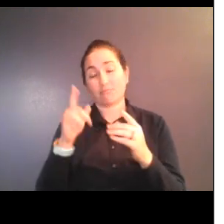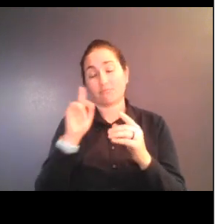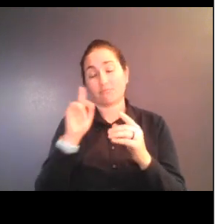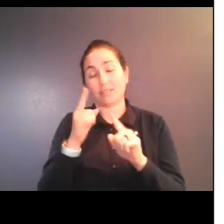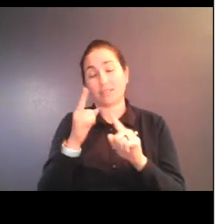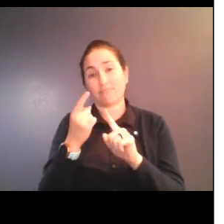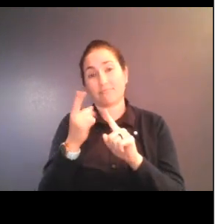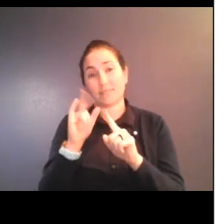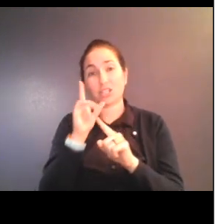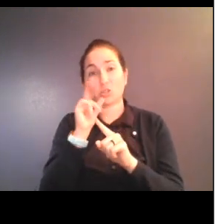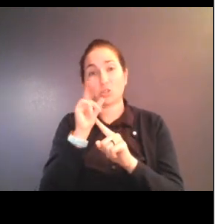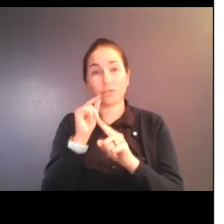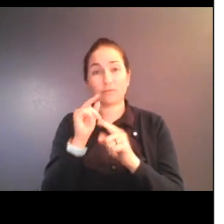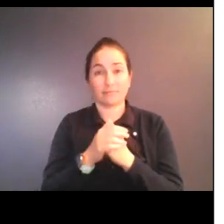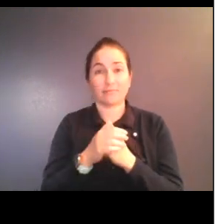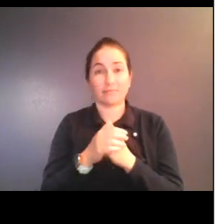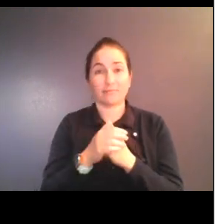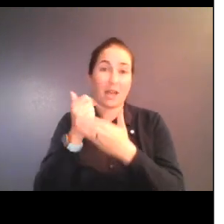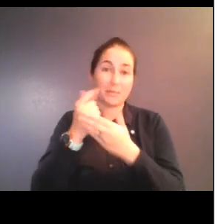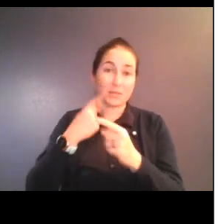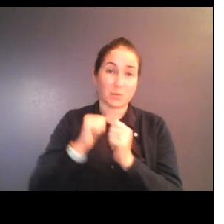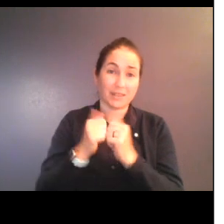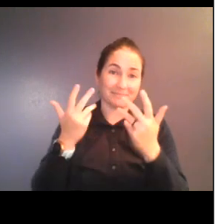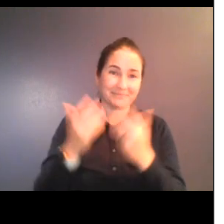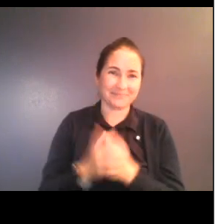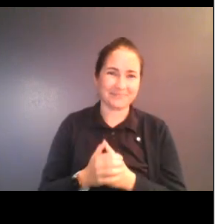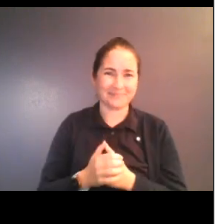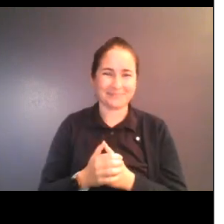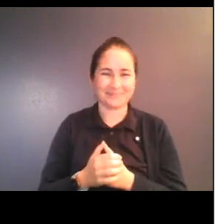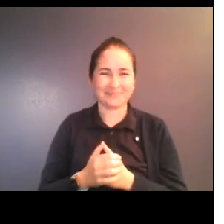Twitter helps us with.